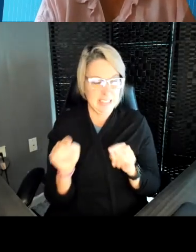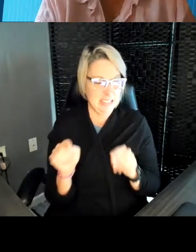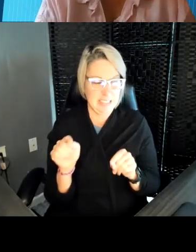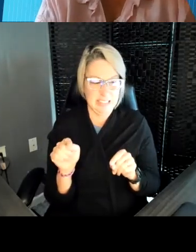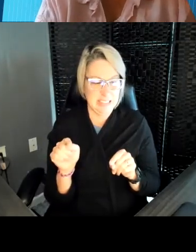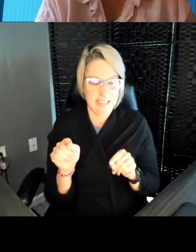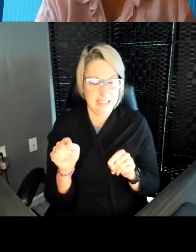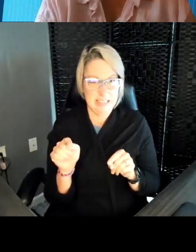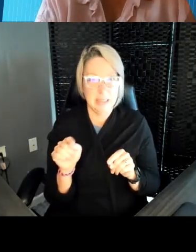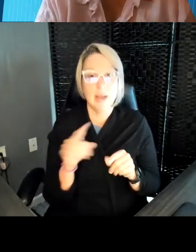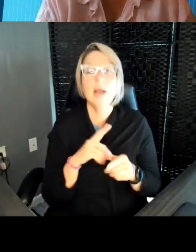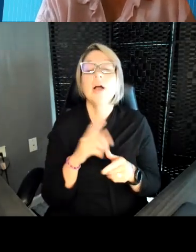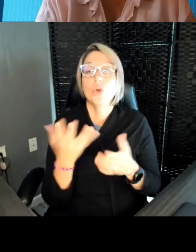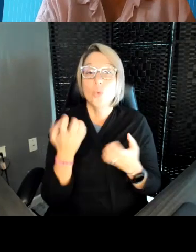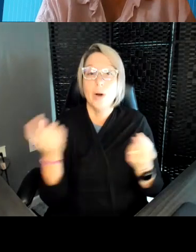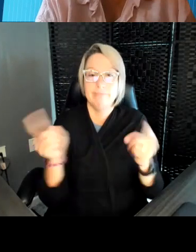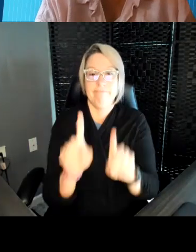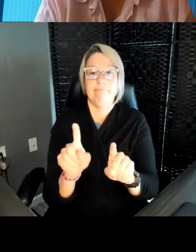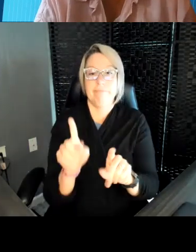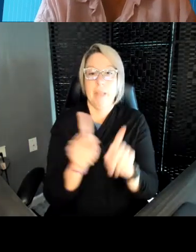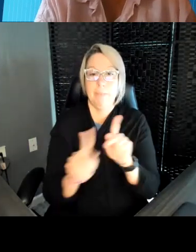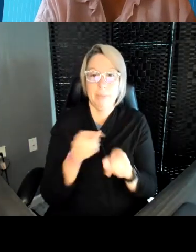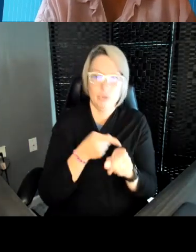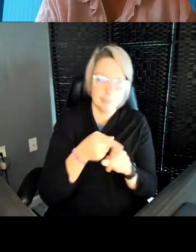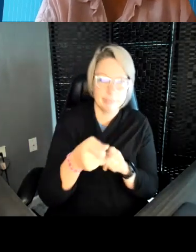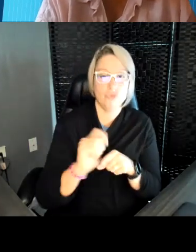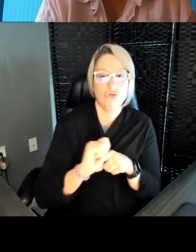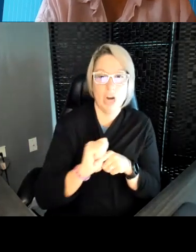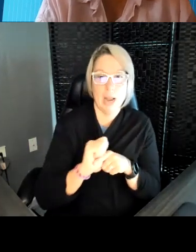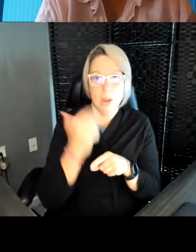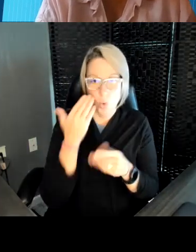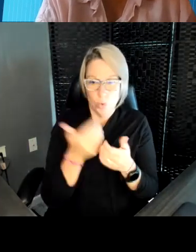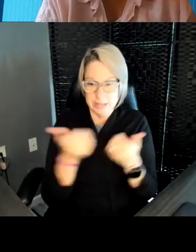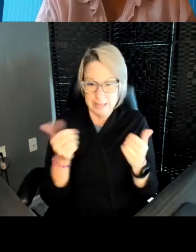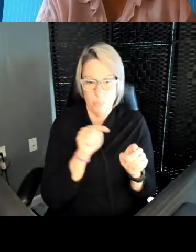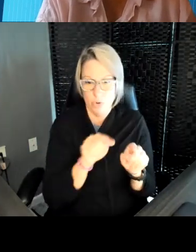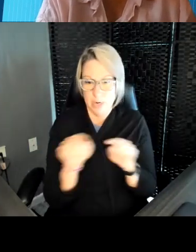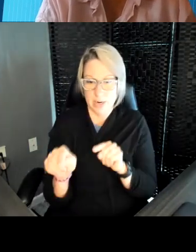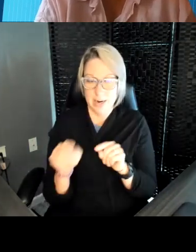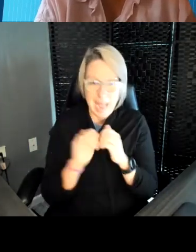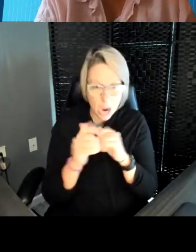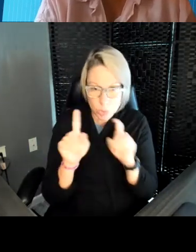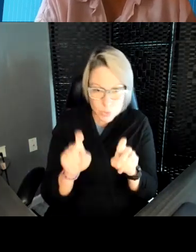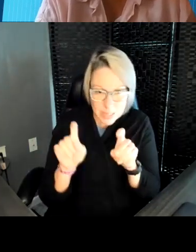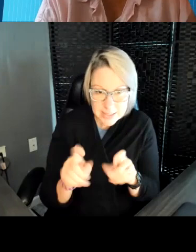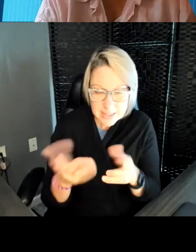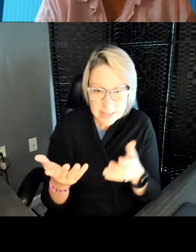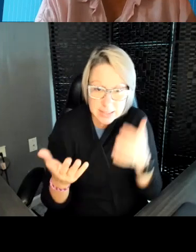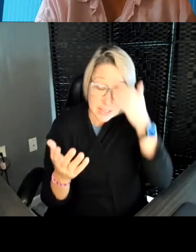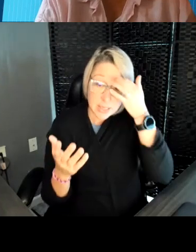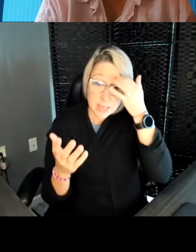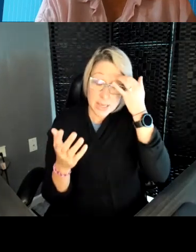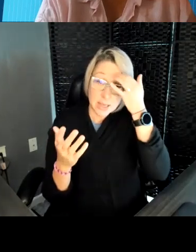who really know those 2 separate conditions. And how would you test that? How would you do a sound